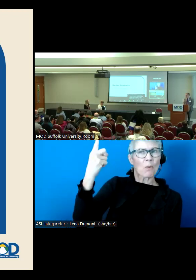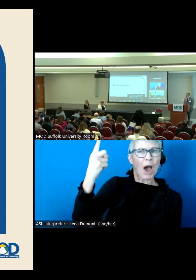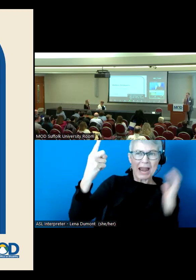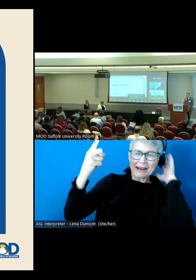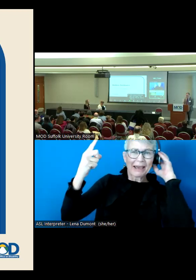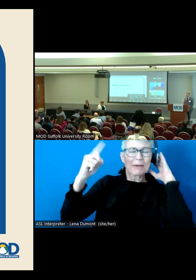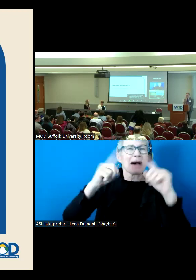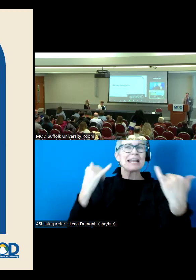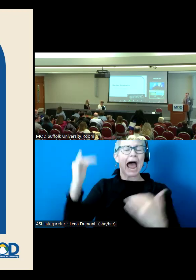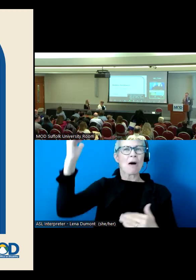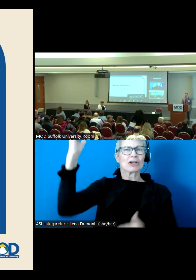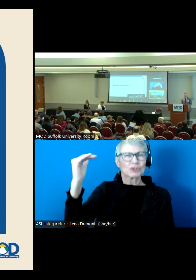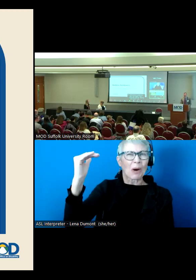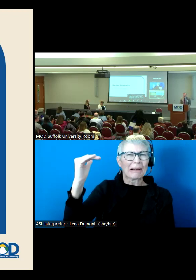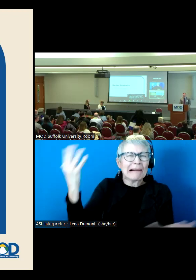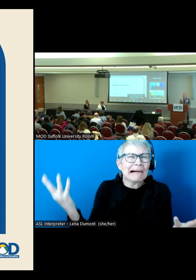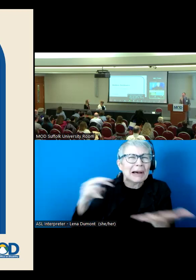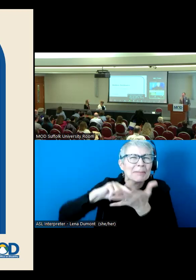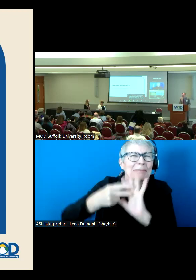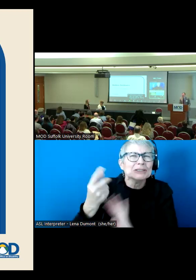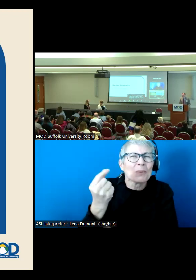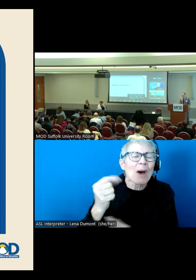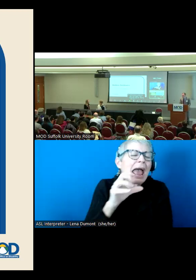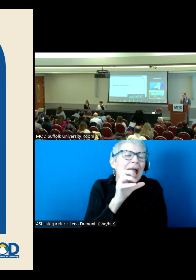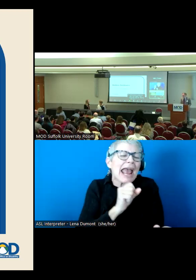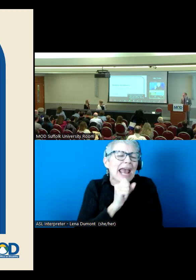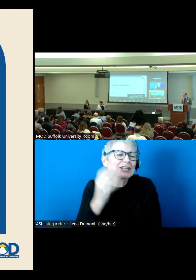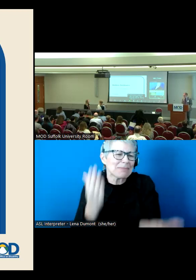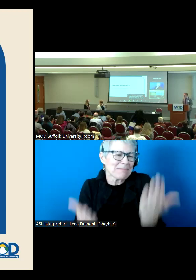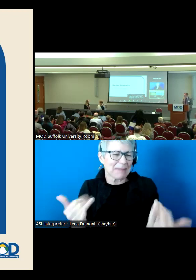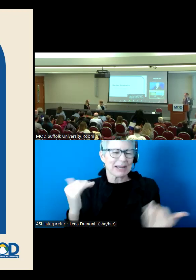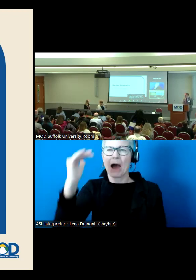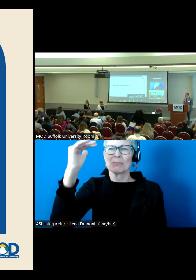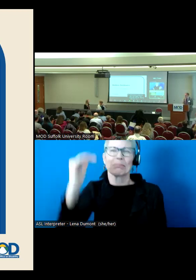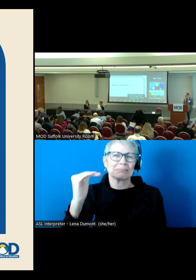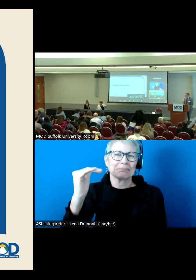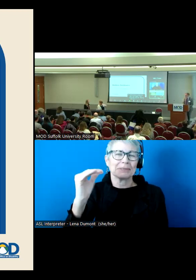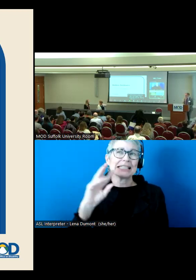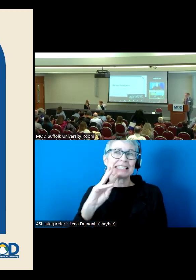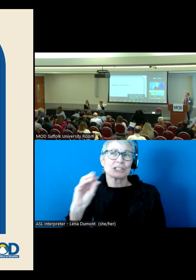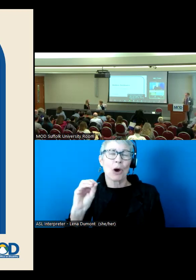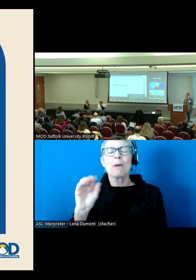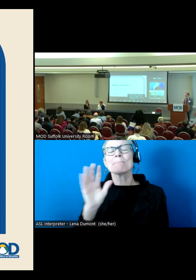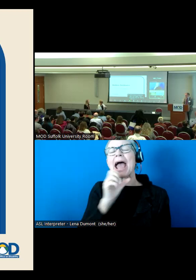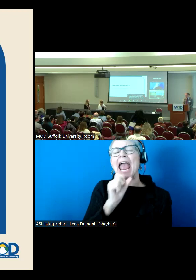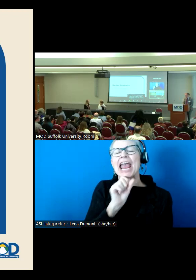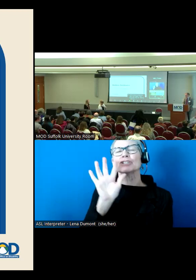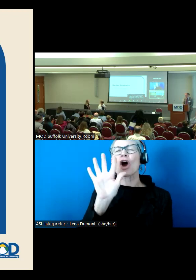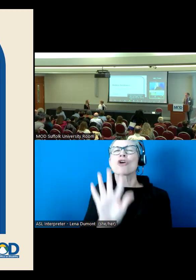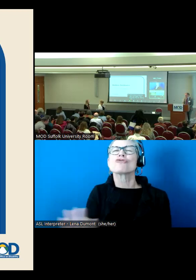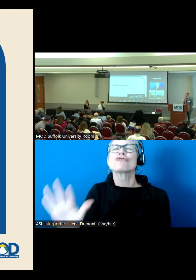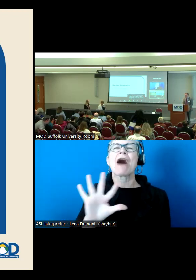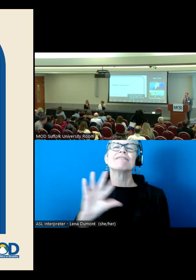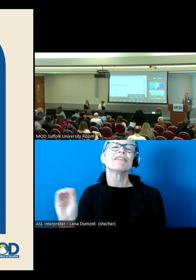feet. So I don't know what that means. Probably an indication of my age, which is somewhere around 50. I'm learning from you,